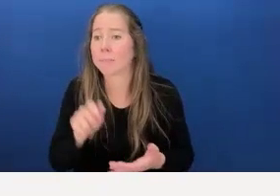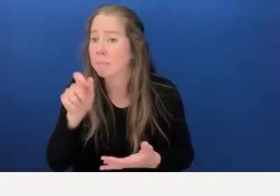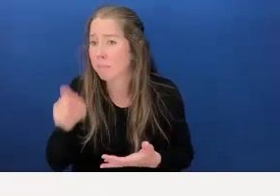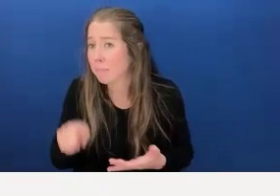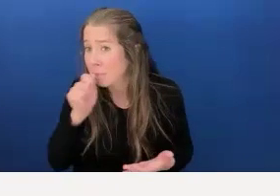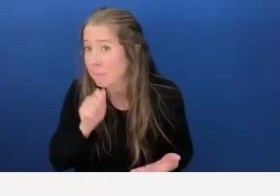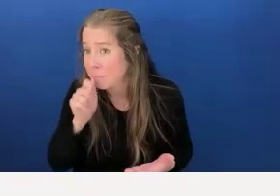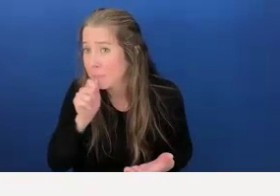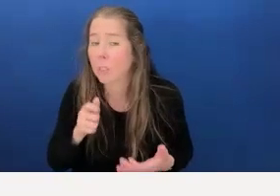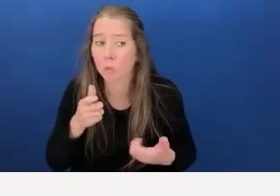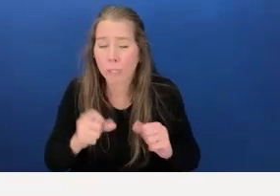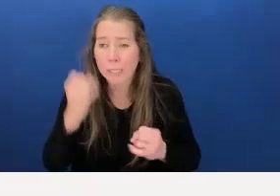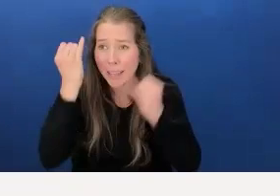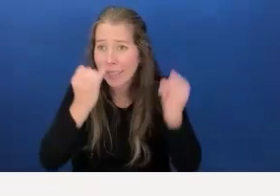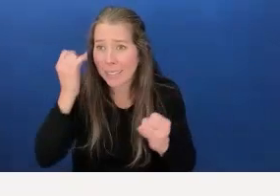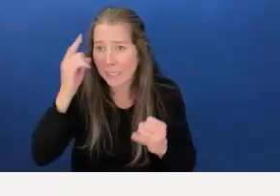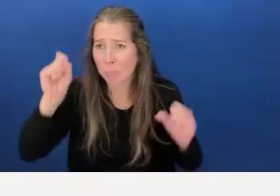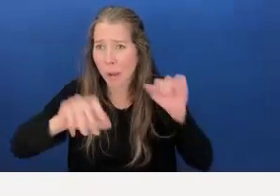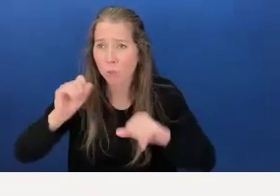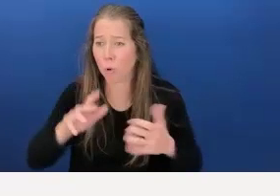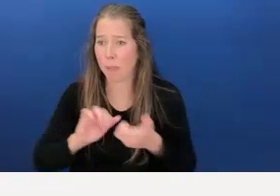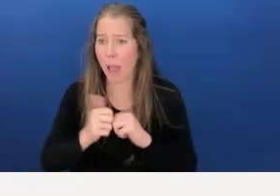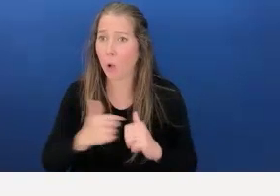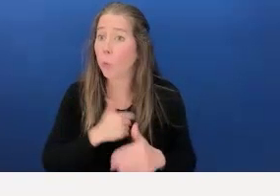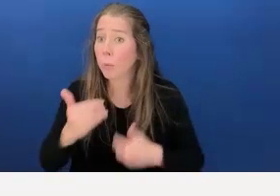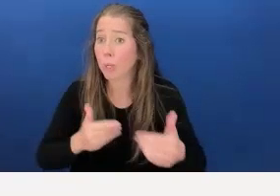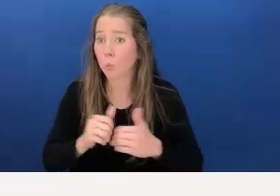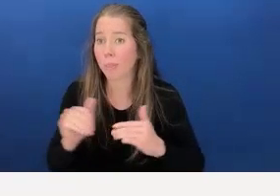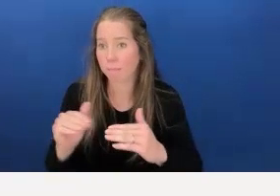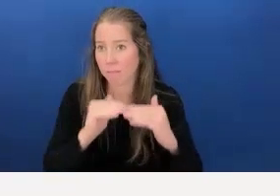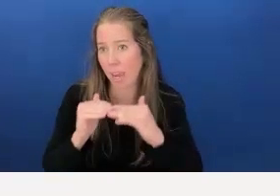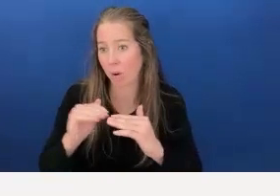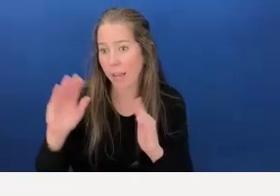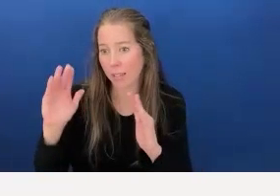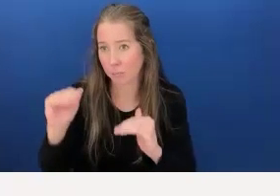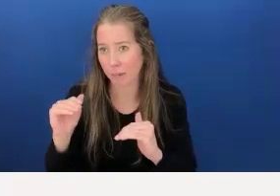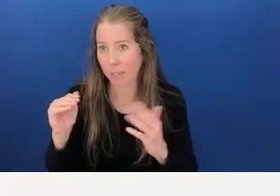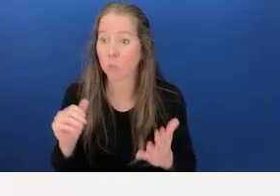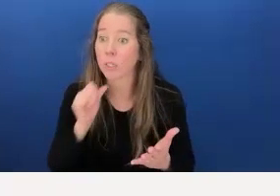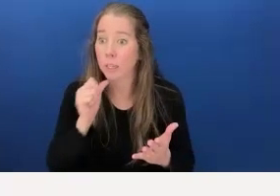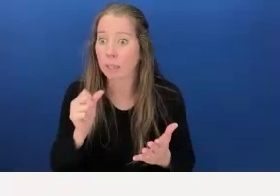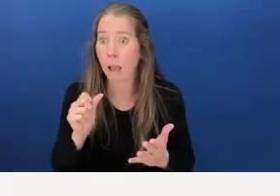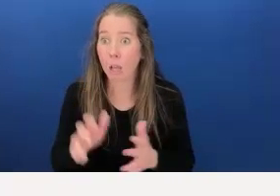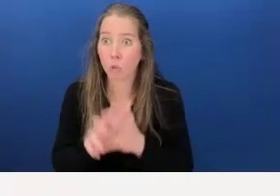way that we can process these with fair expectations and not too